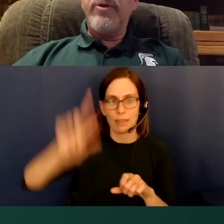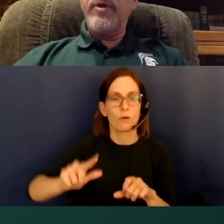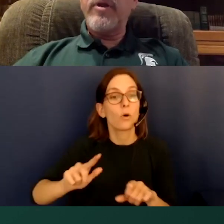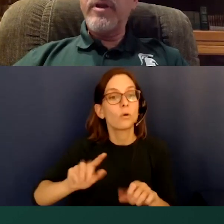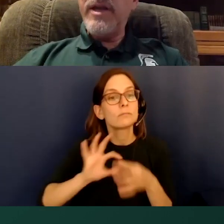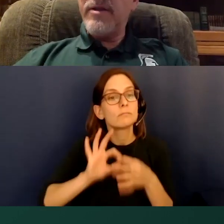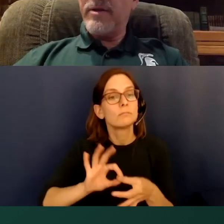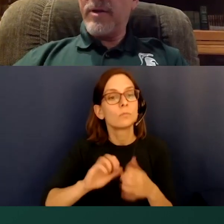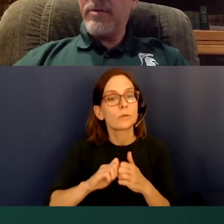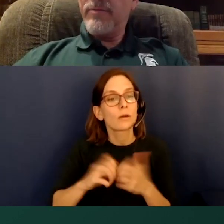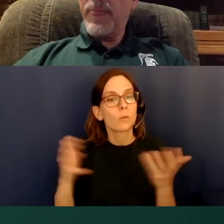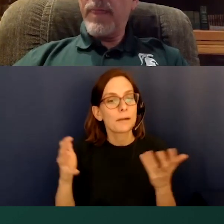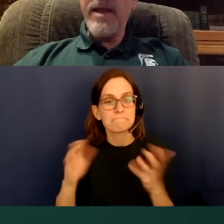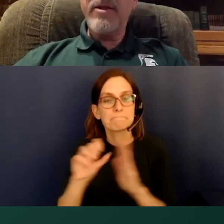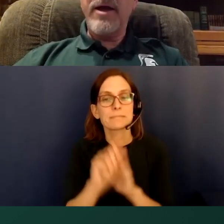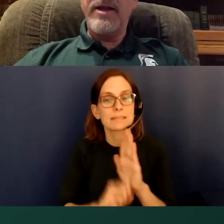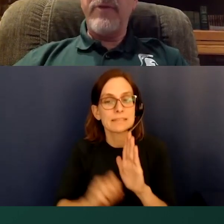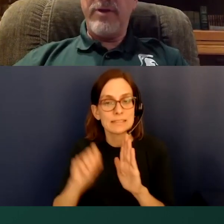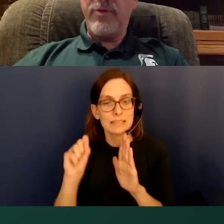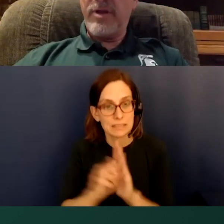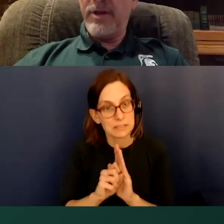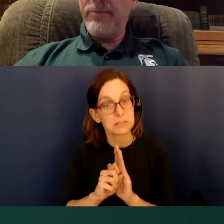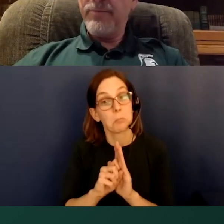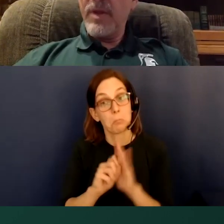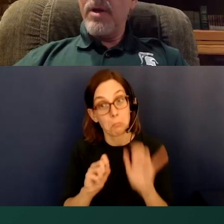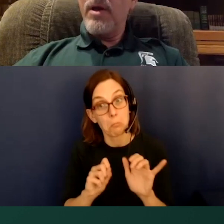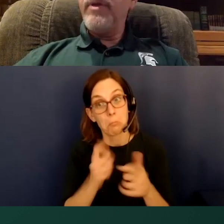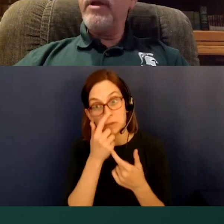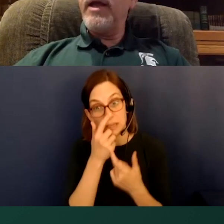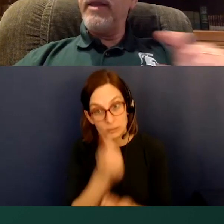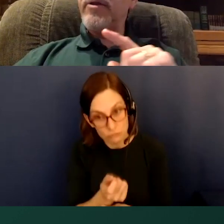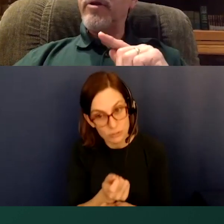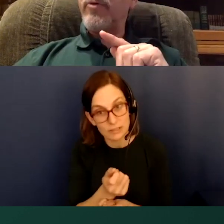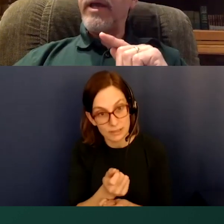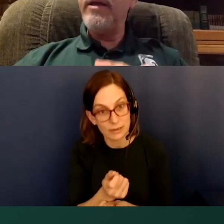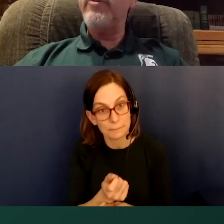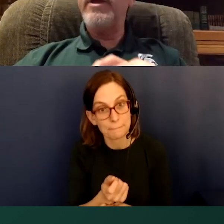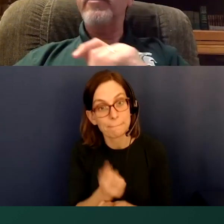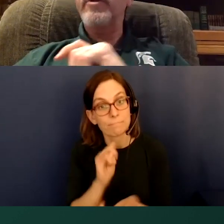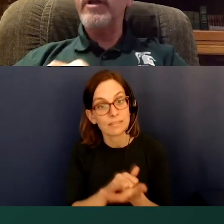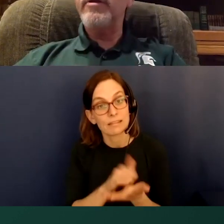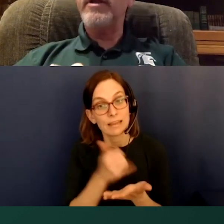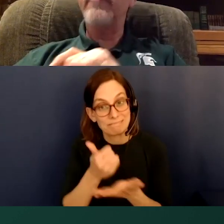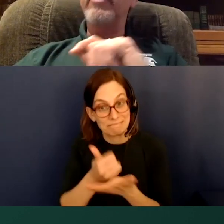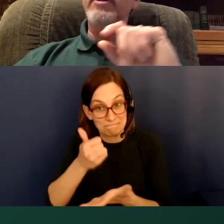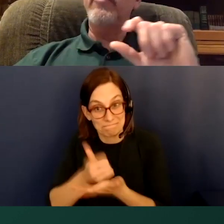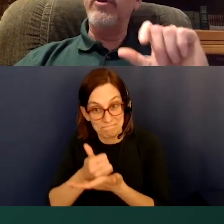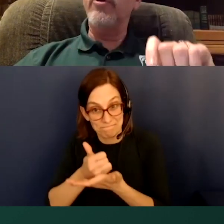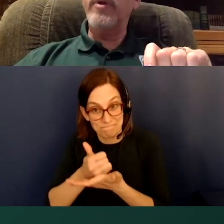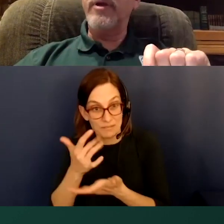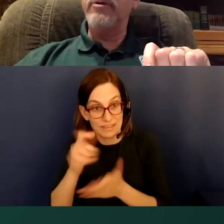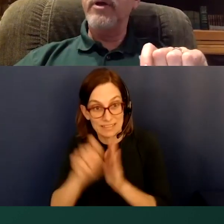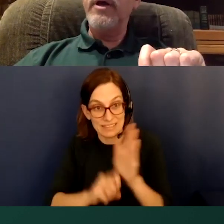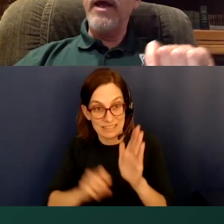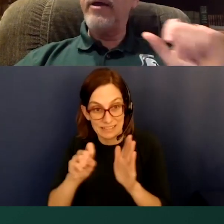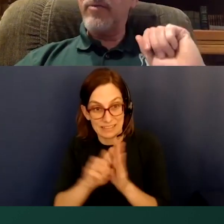correlate with the seasons. That's kind of interesting. And that's also a hint because the season have to deal with the